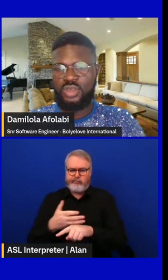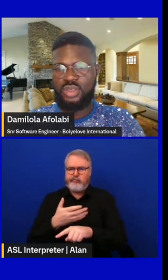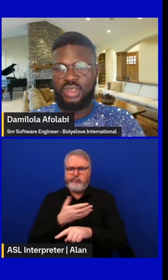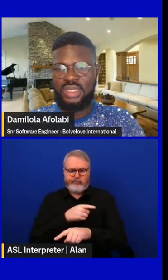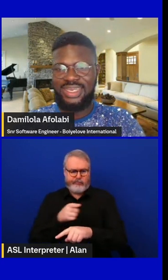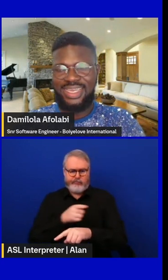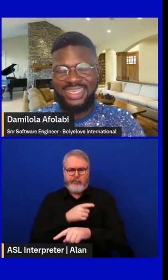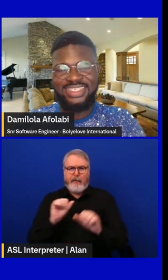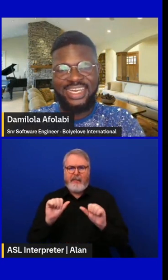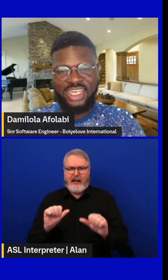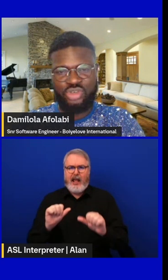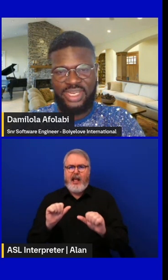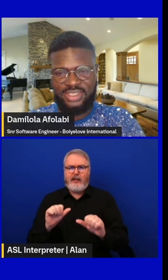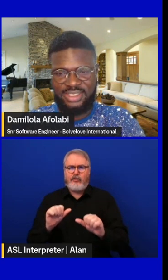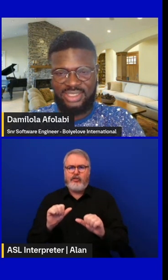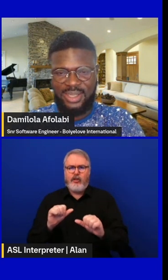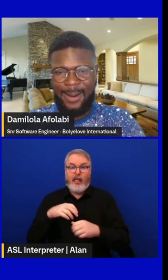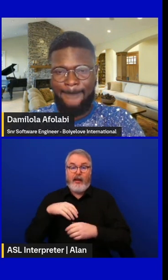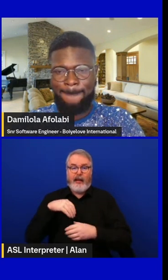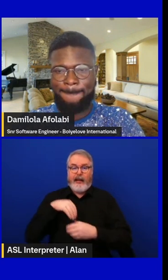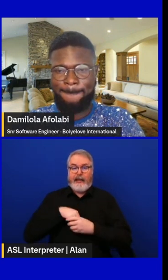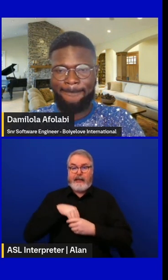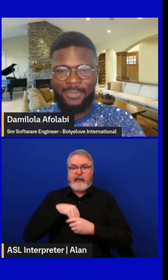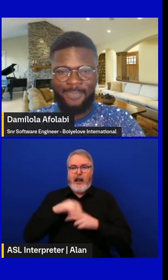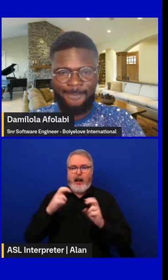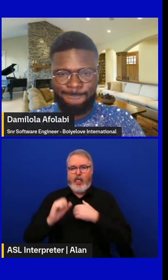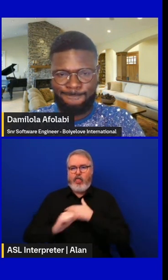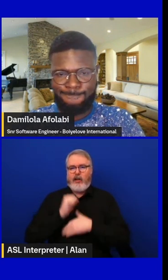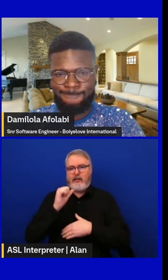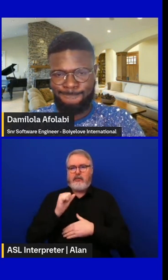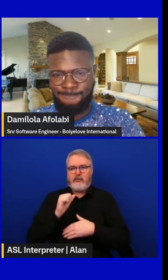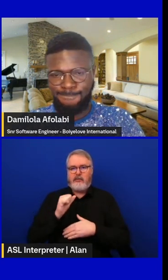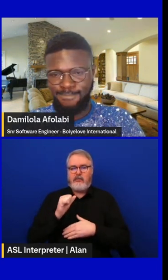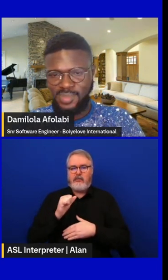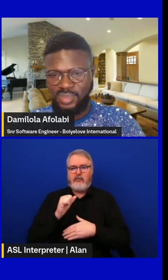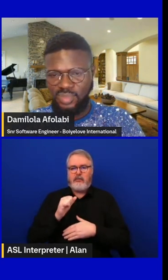potential insider threats.